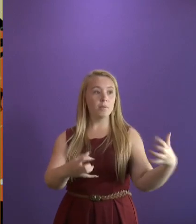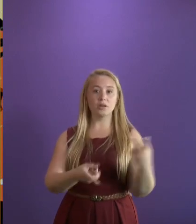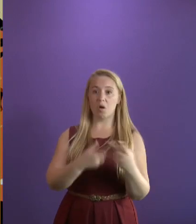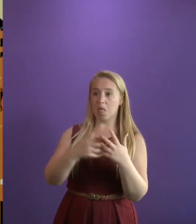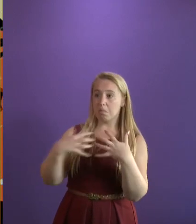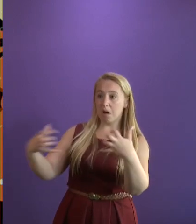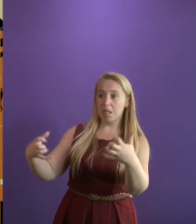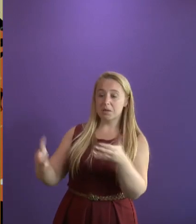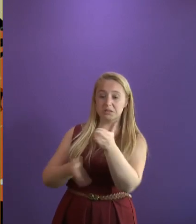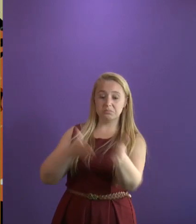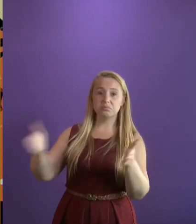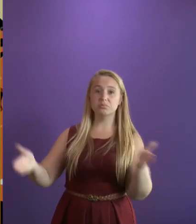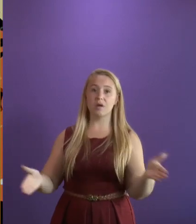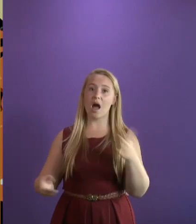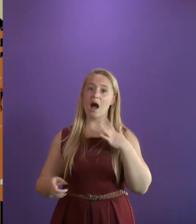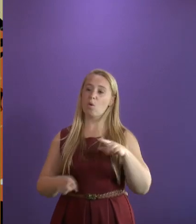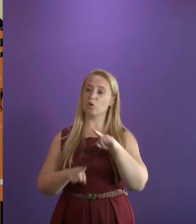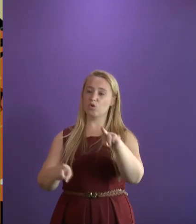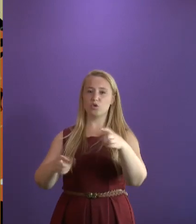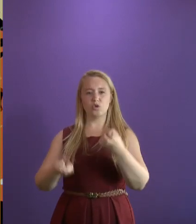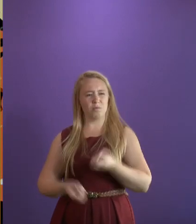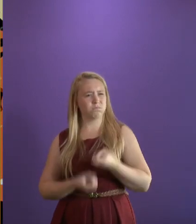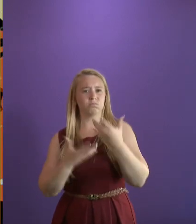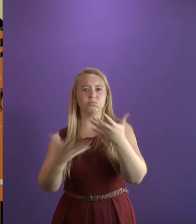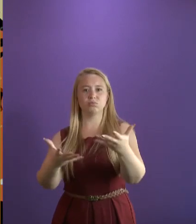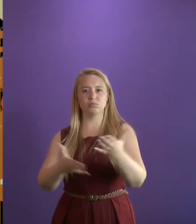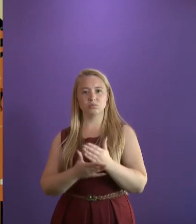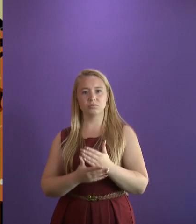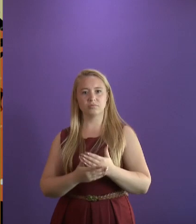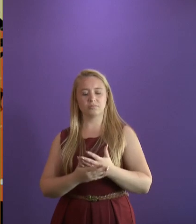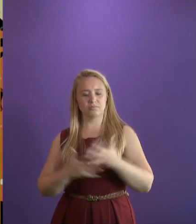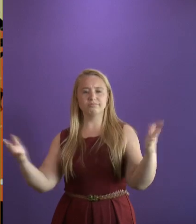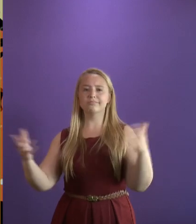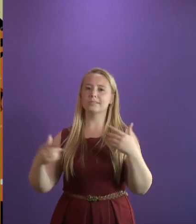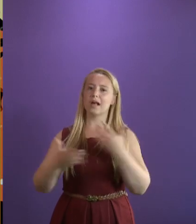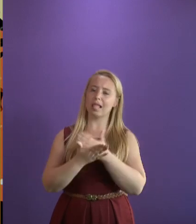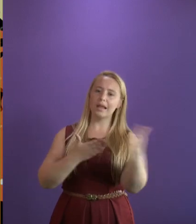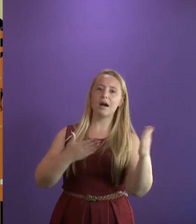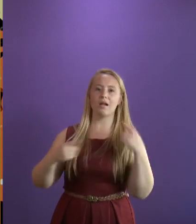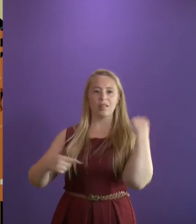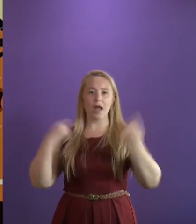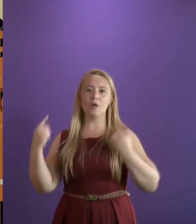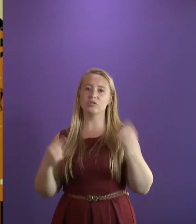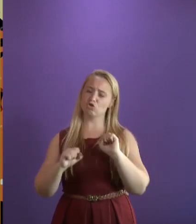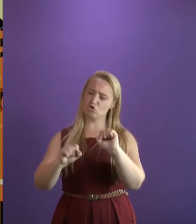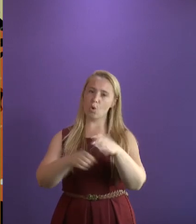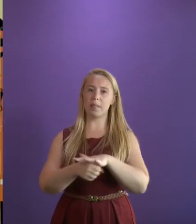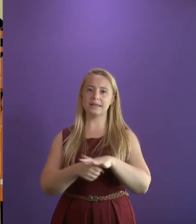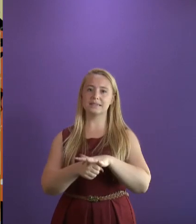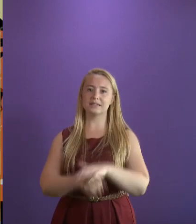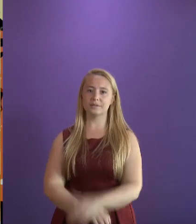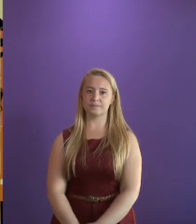down the road. I want to hear your voices loud and clear. This is your place. Your voice will be heard.